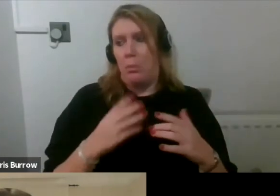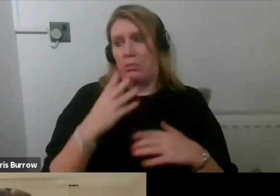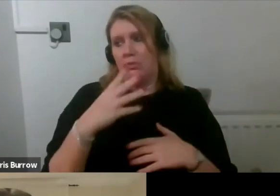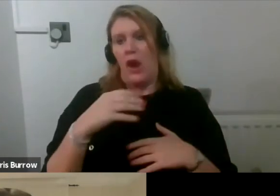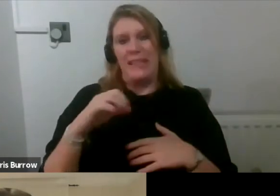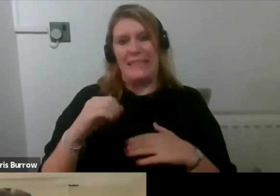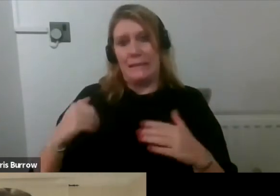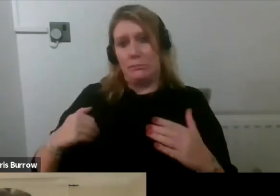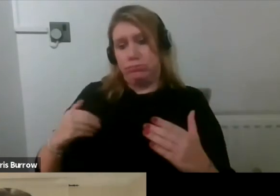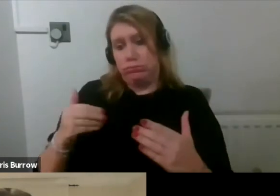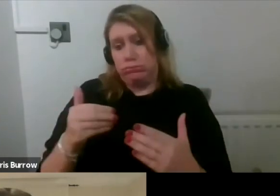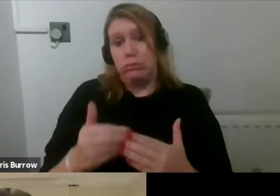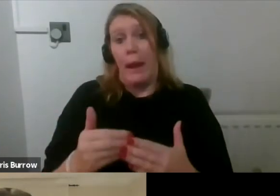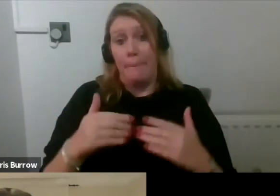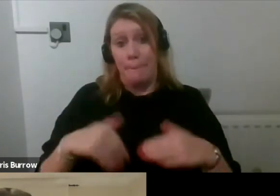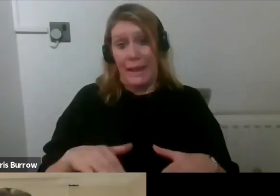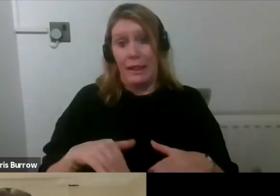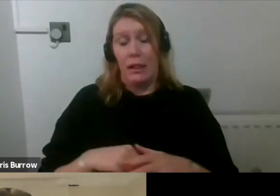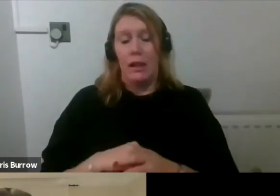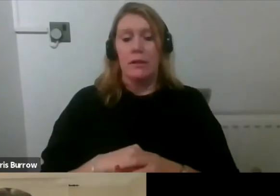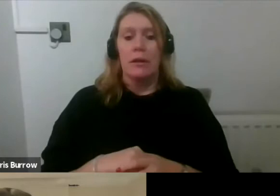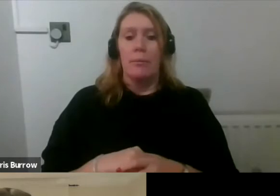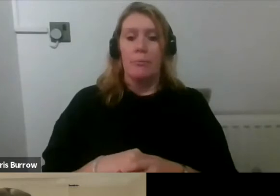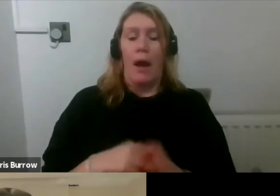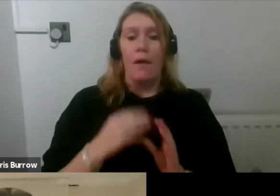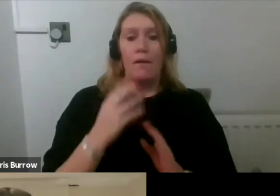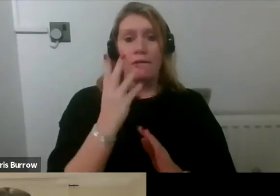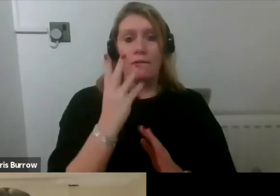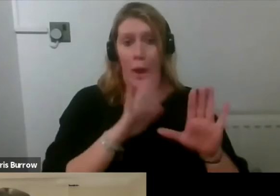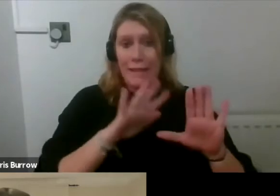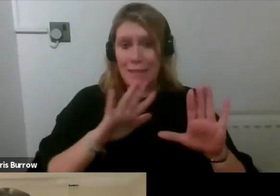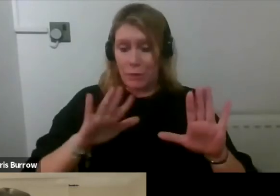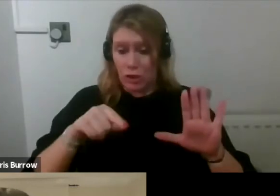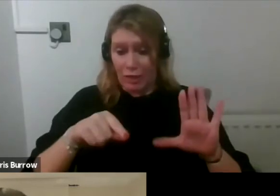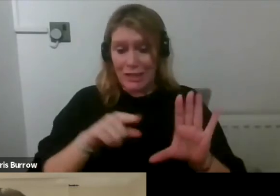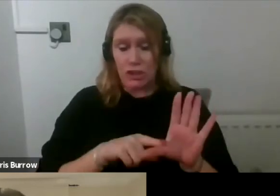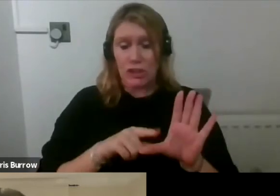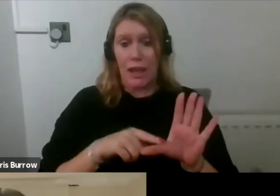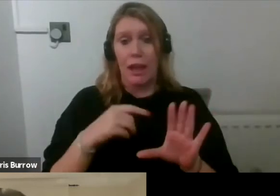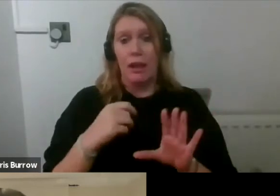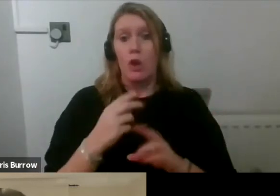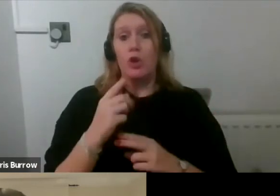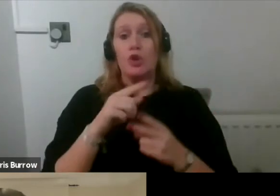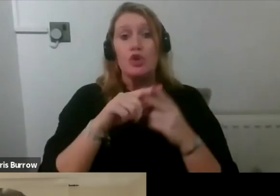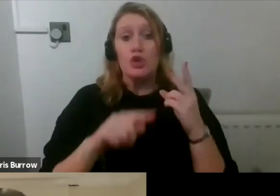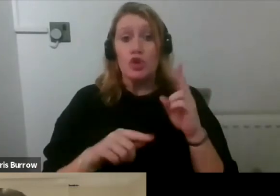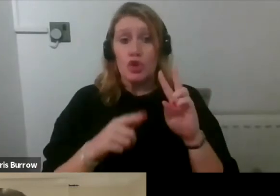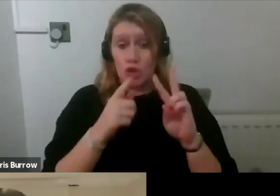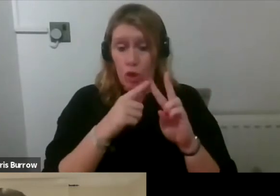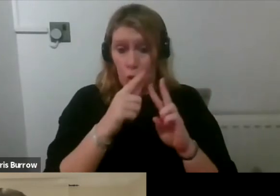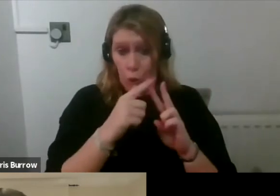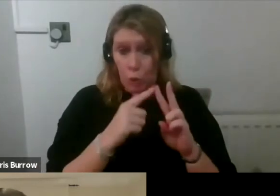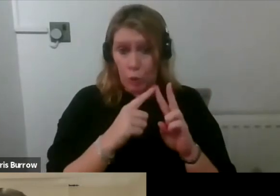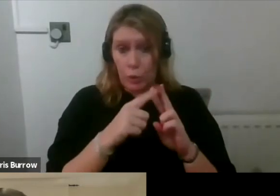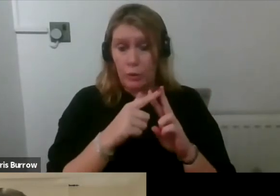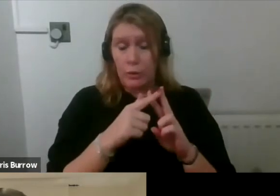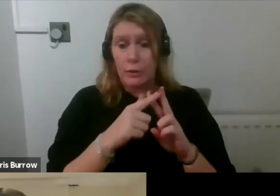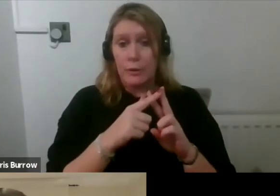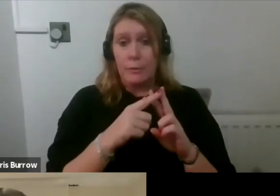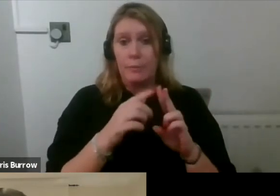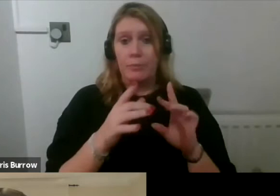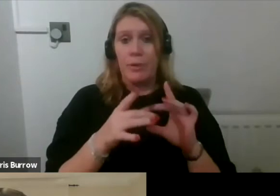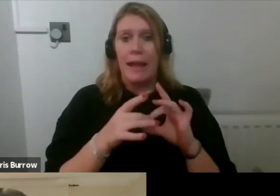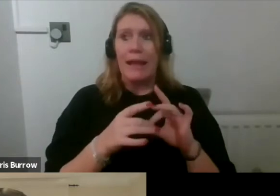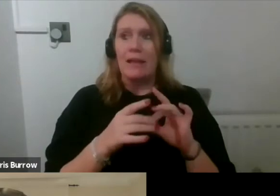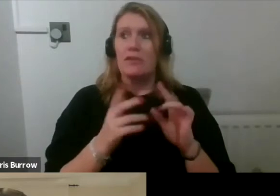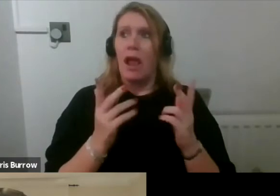interesting about the four exhibitions that we have this year is two of them are based on virtual galleries. You know,